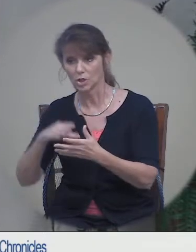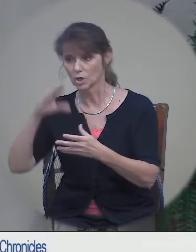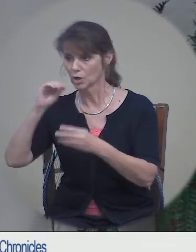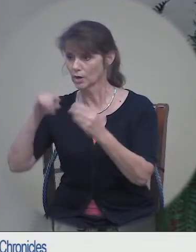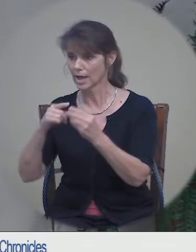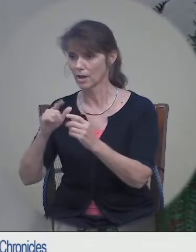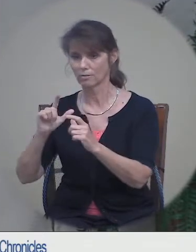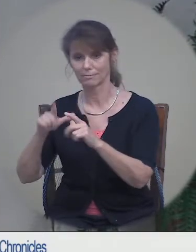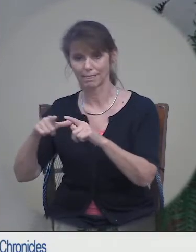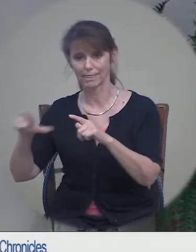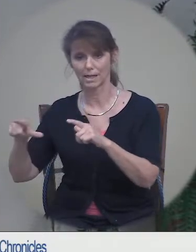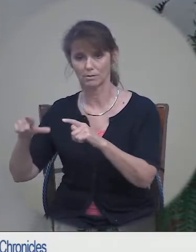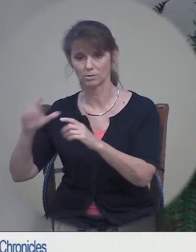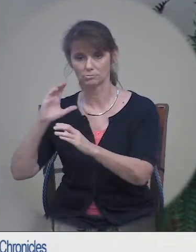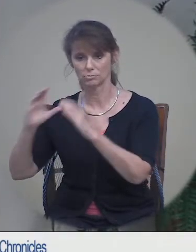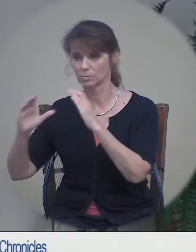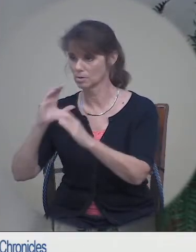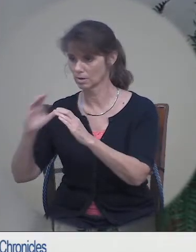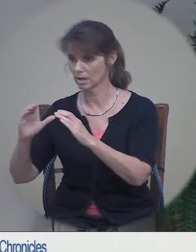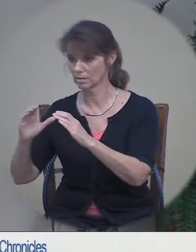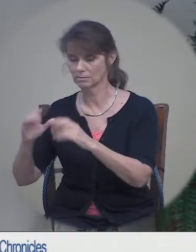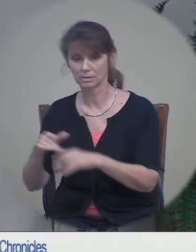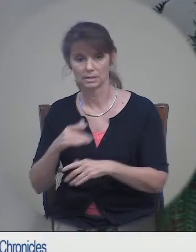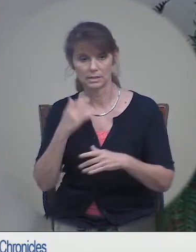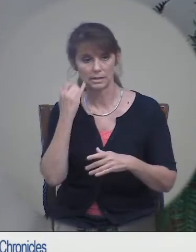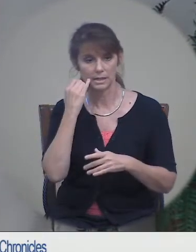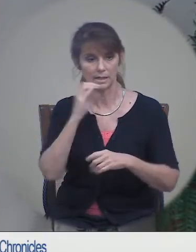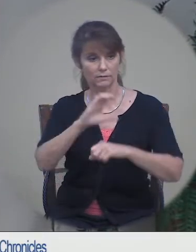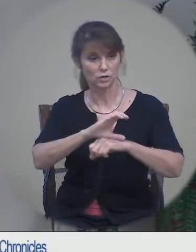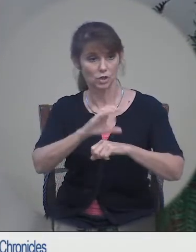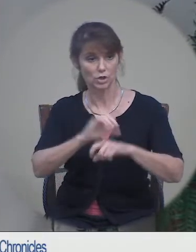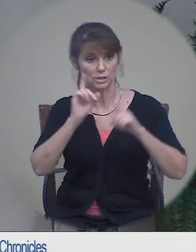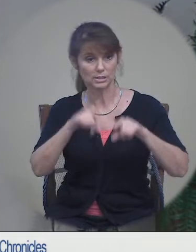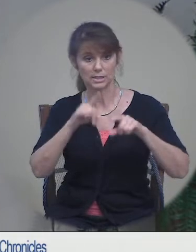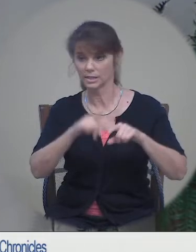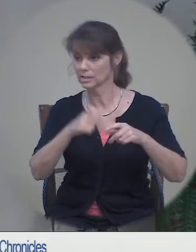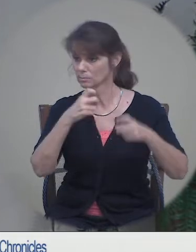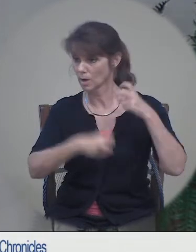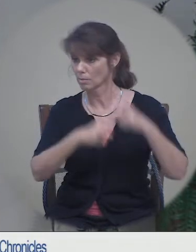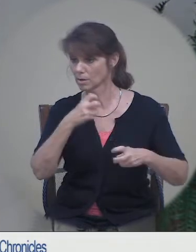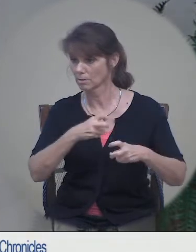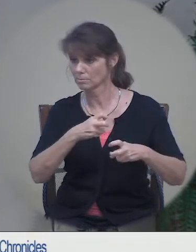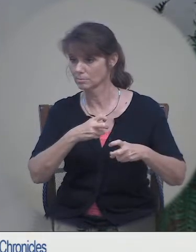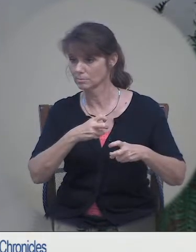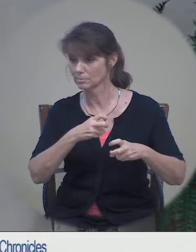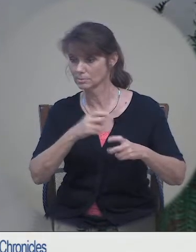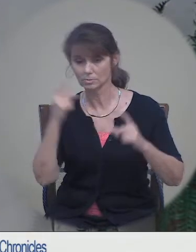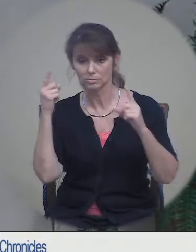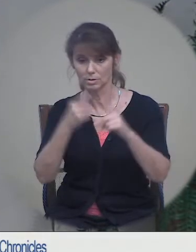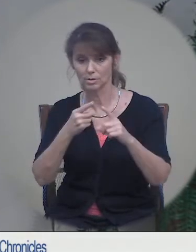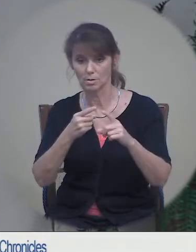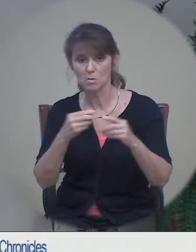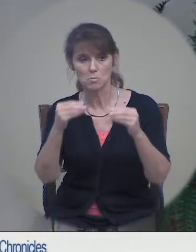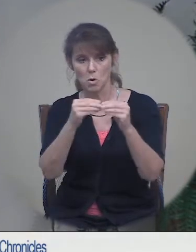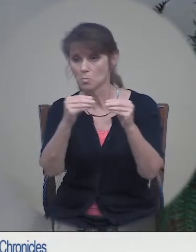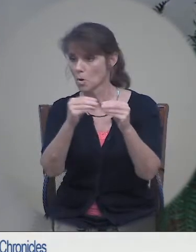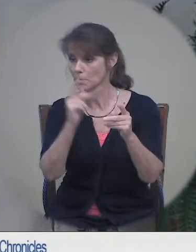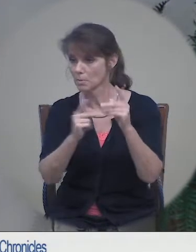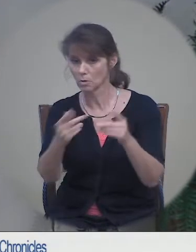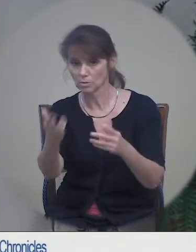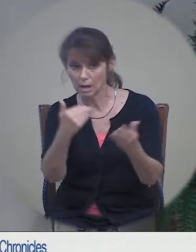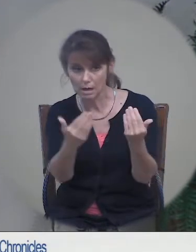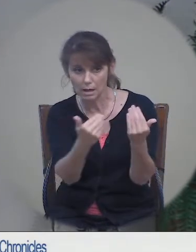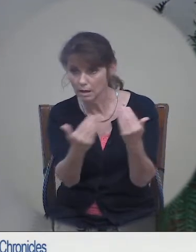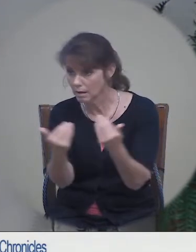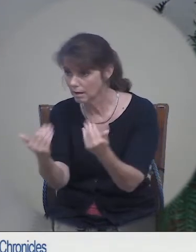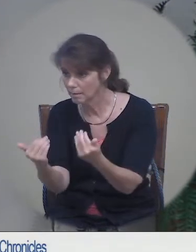language of the modern generation. When there's a church attendance crisis, we make it our chief aim to get numbers up. If Hezekiah had